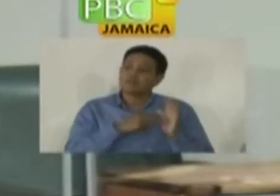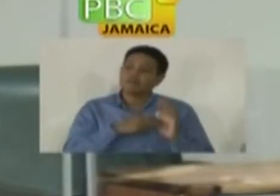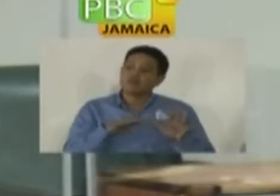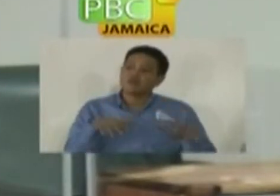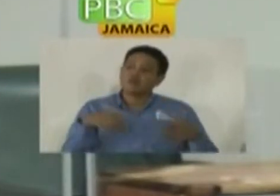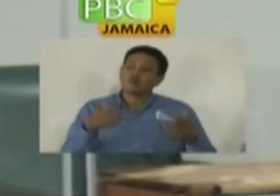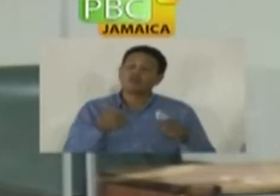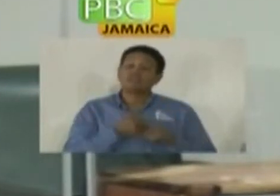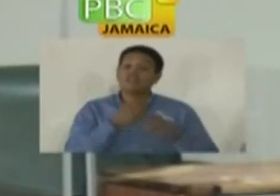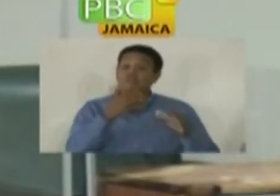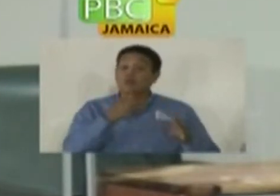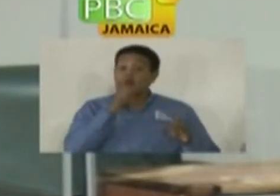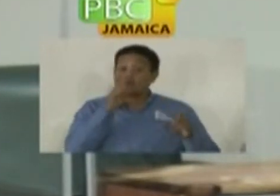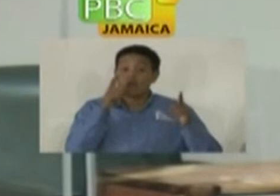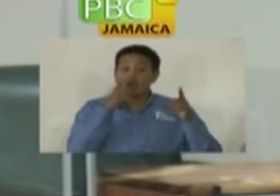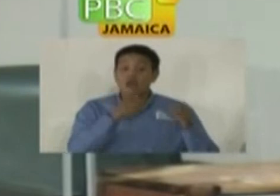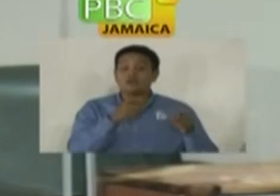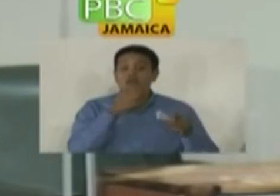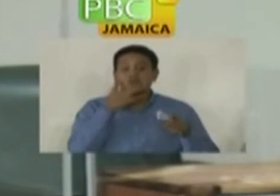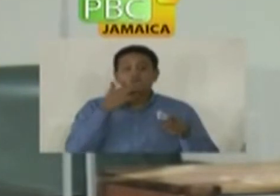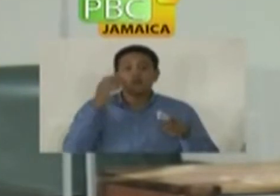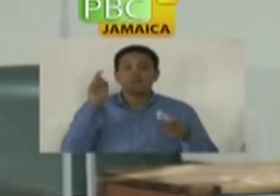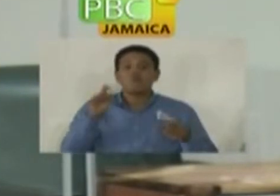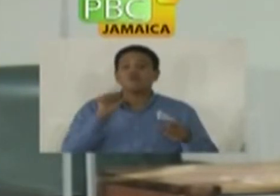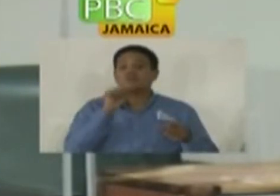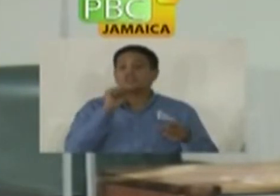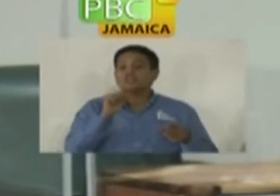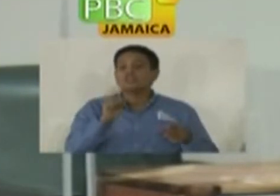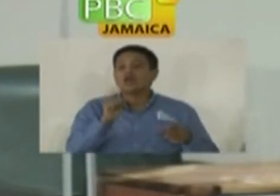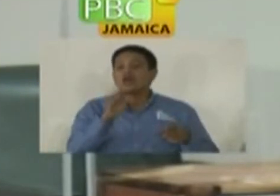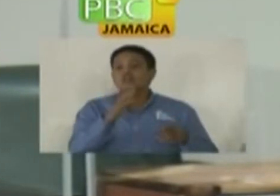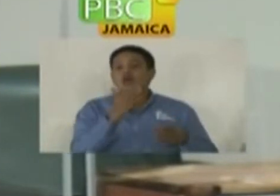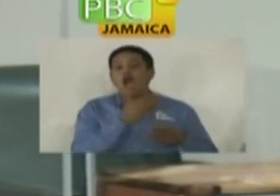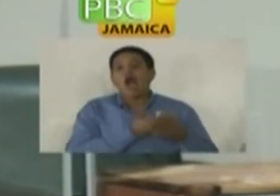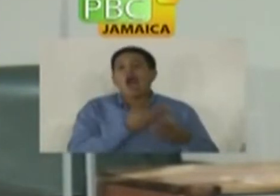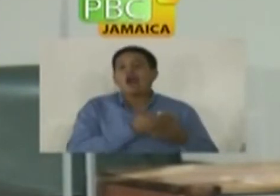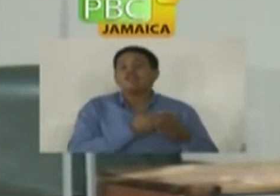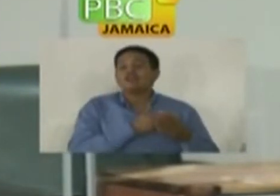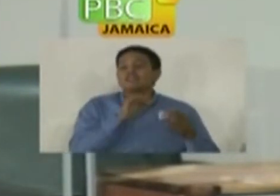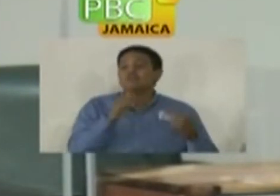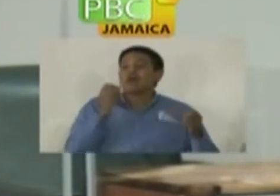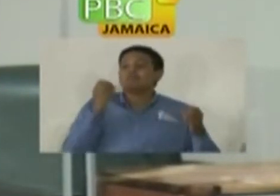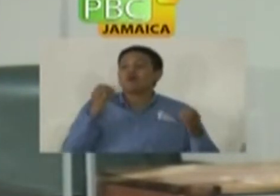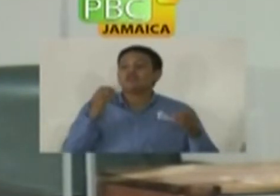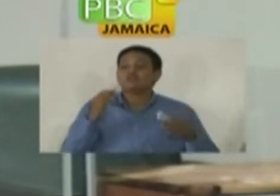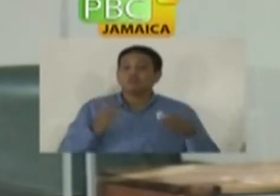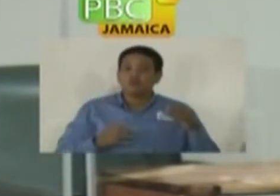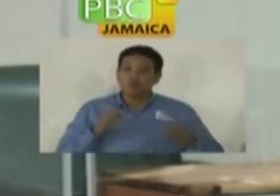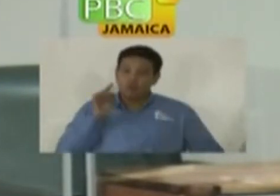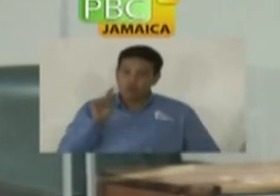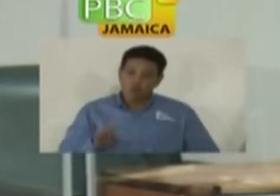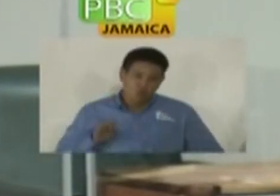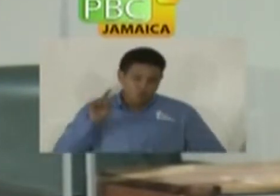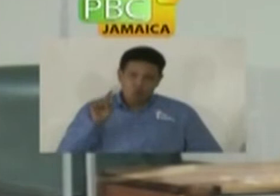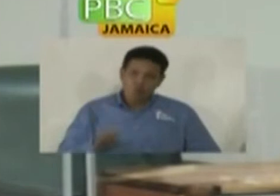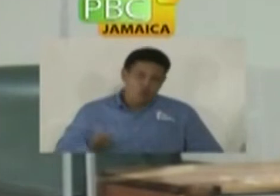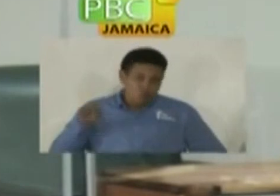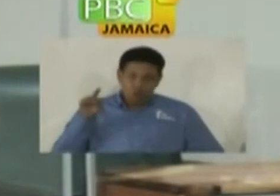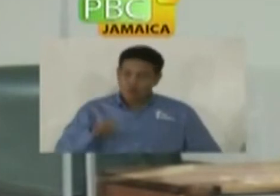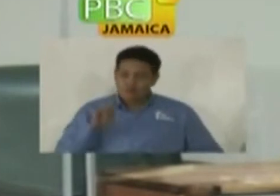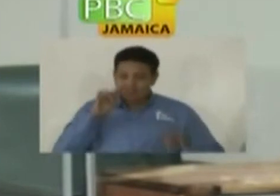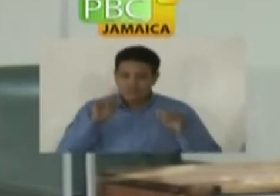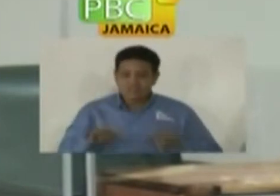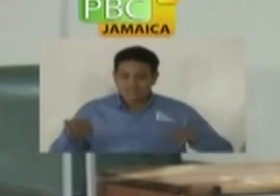that an accused person must not be unduly harassed by multiple trials for the same offense through